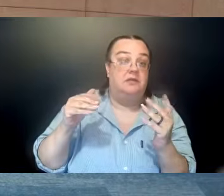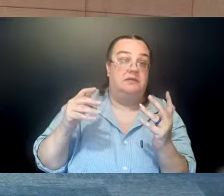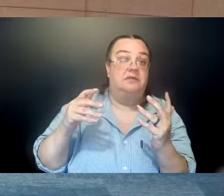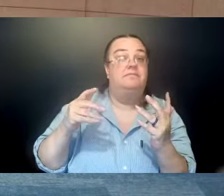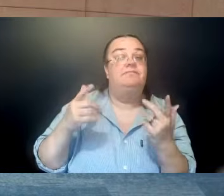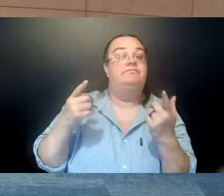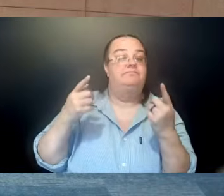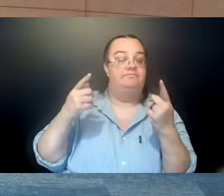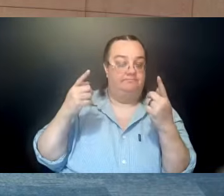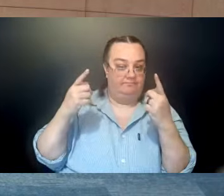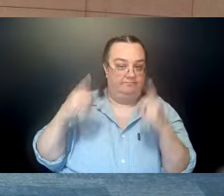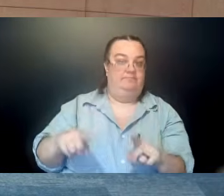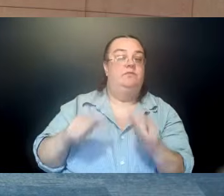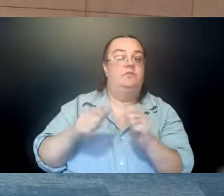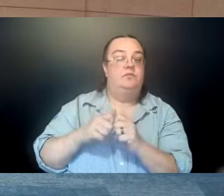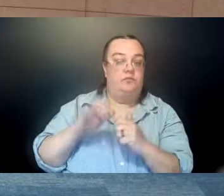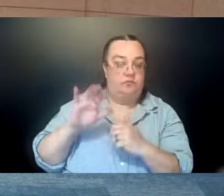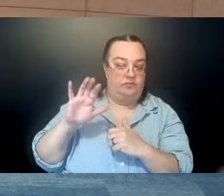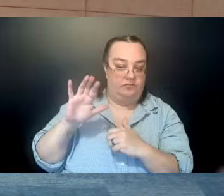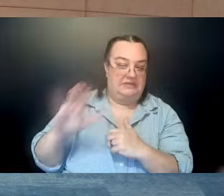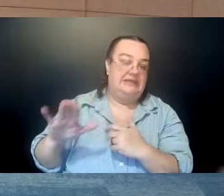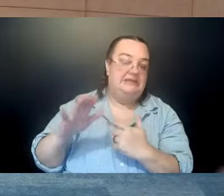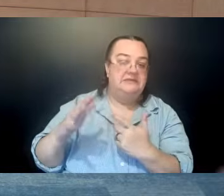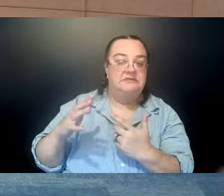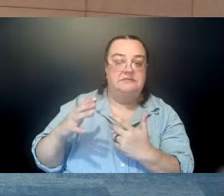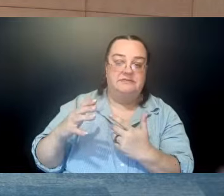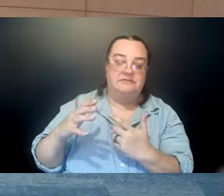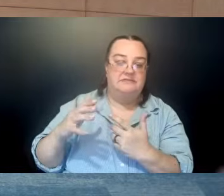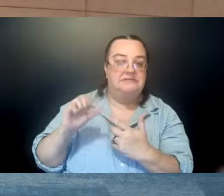incident with his spouse or girlfriend.